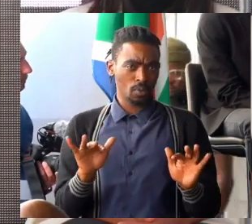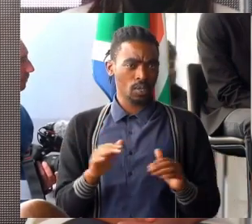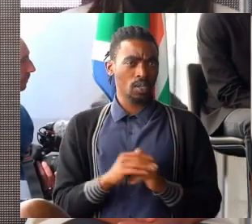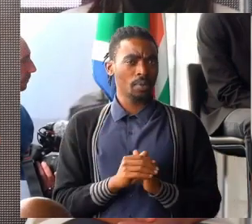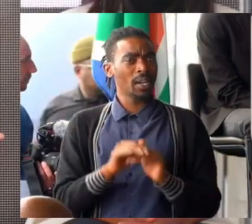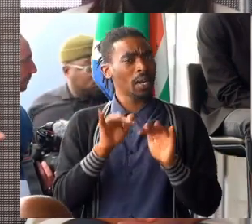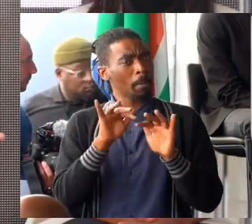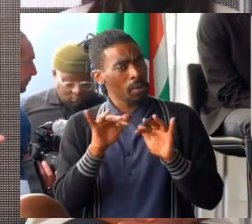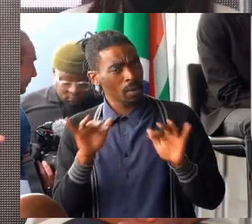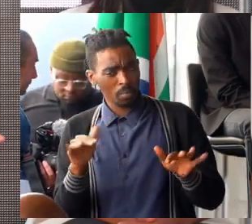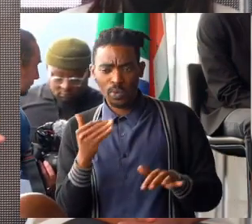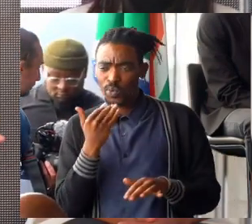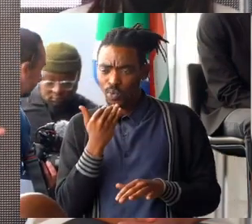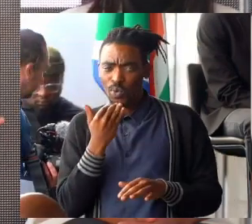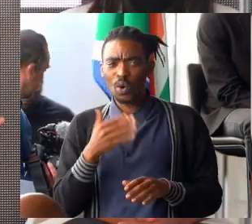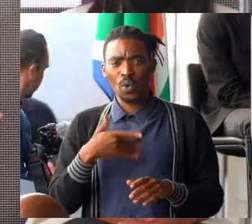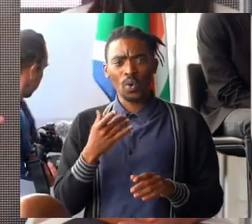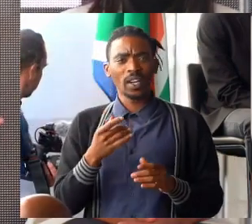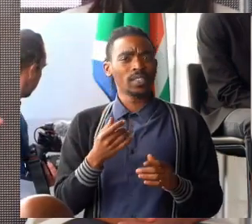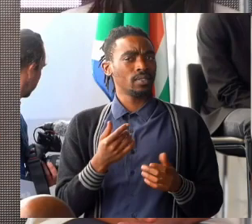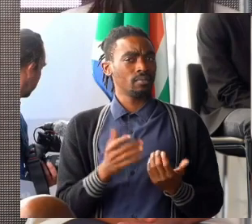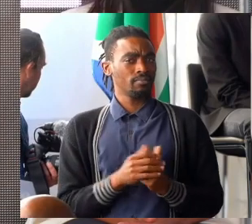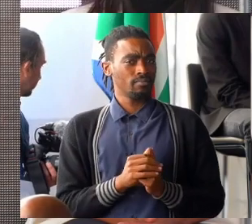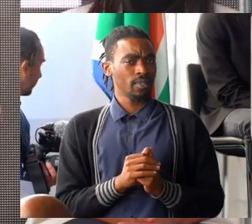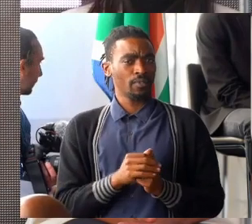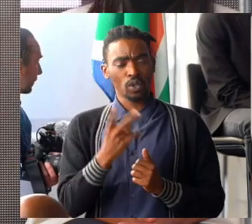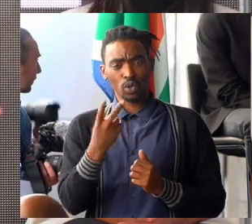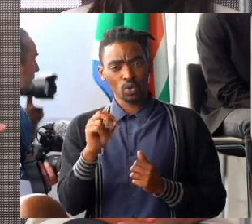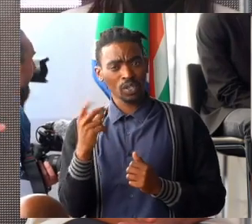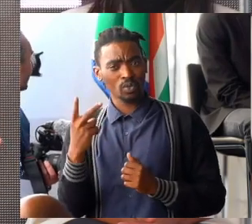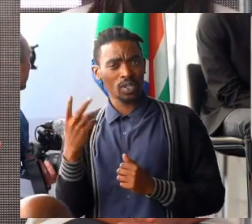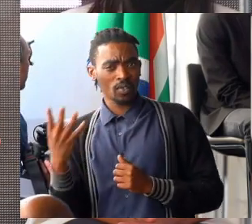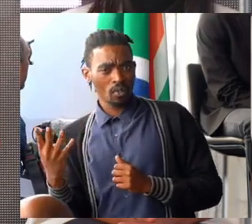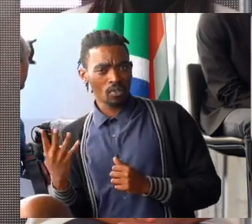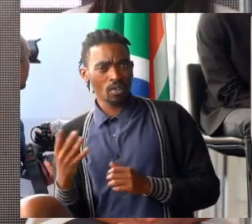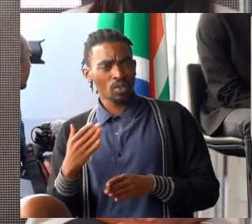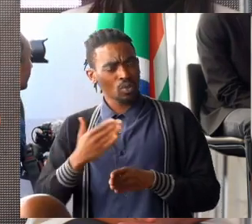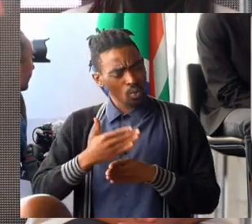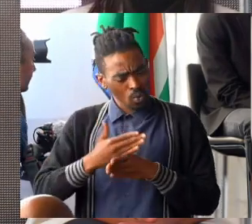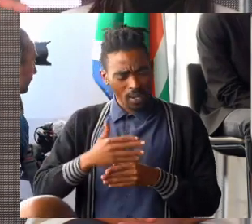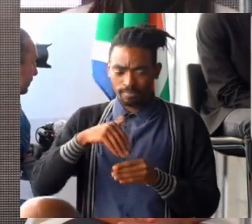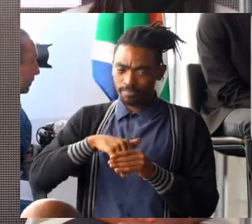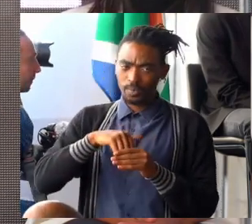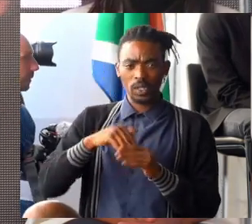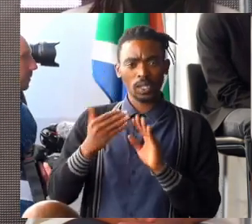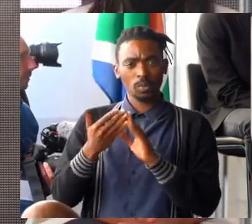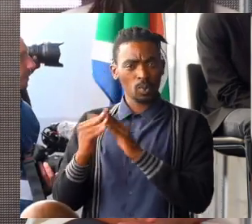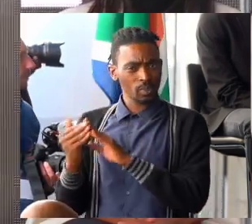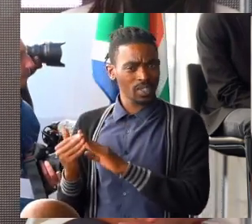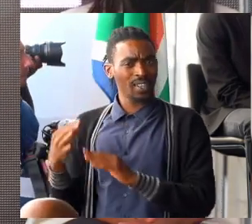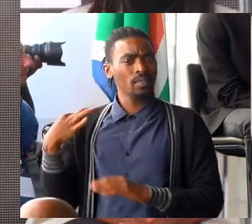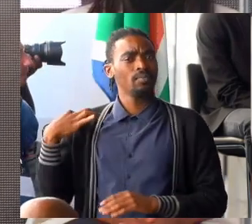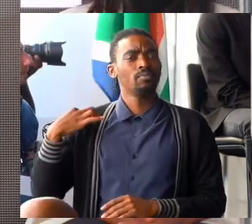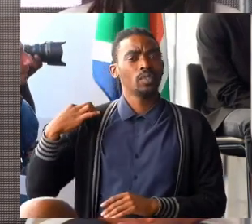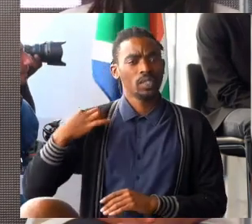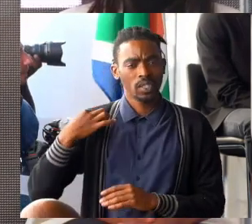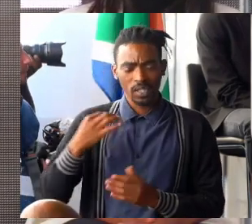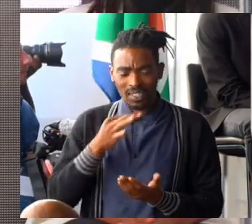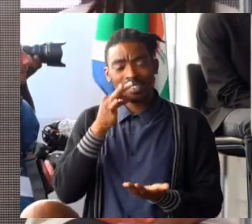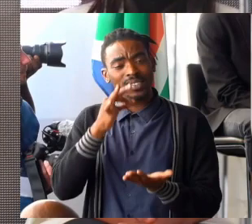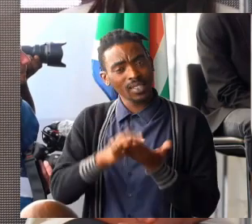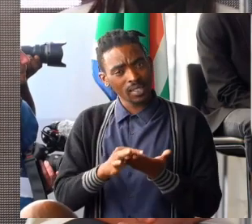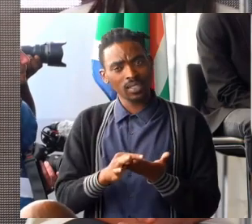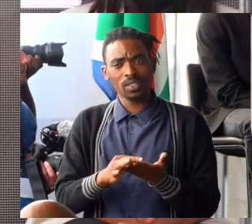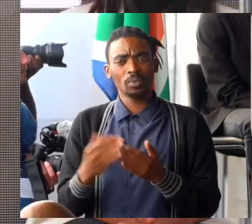the people, to contest the elections in 2024 and beyond, to work in our communities and volunteer to find solutions to make them safe